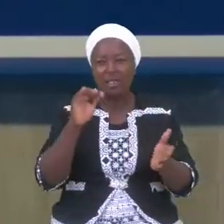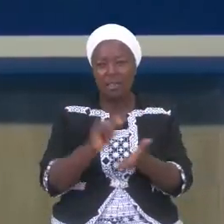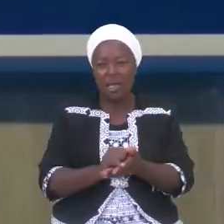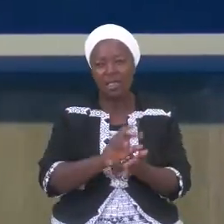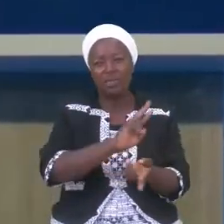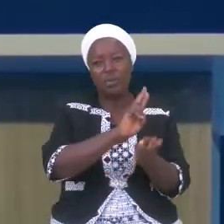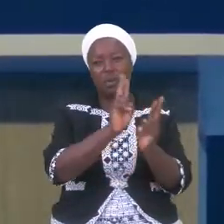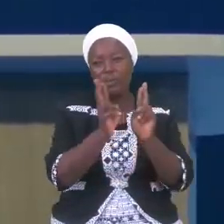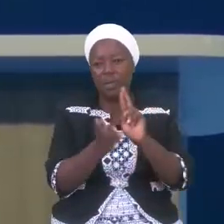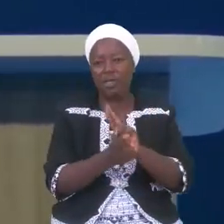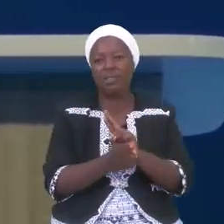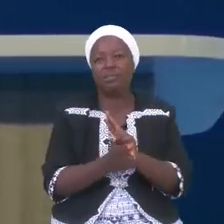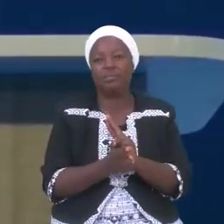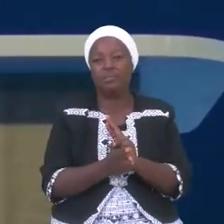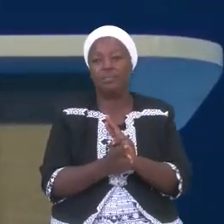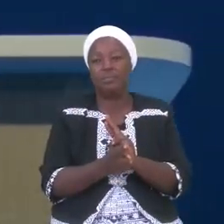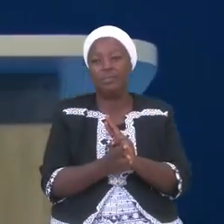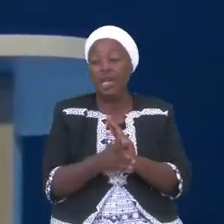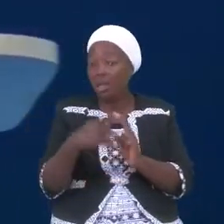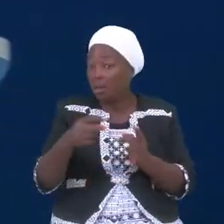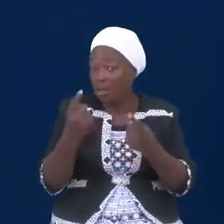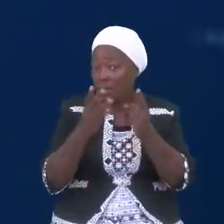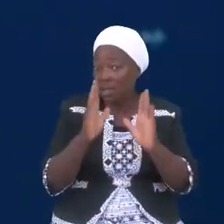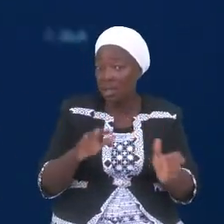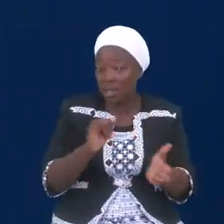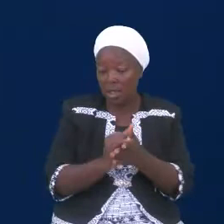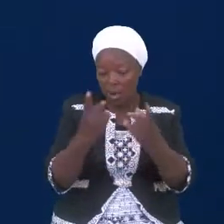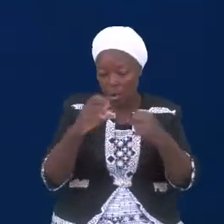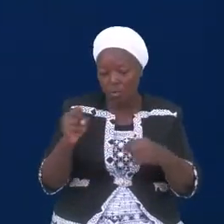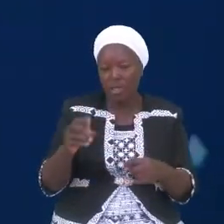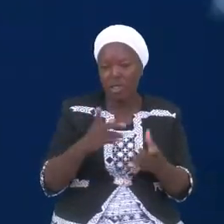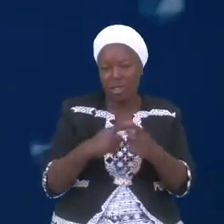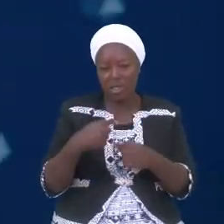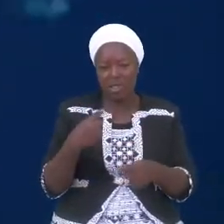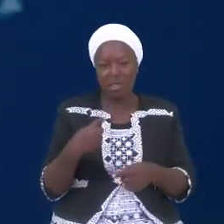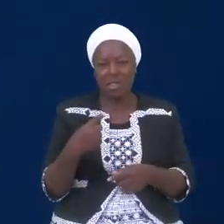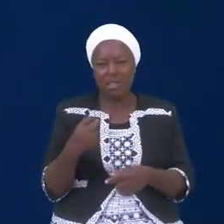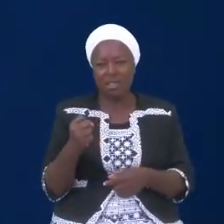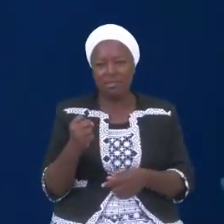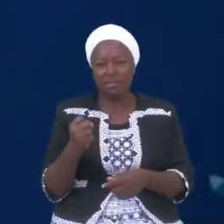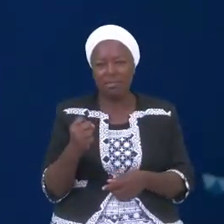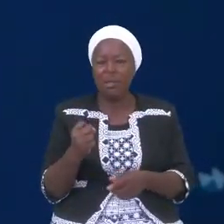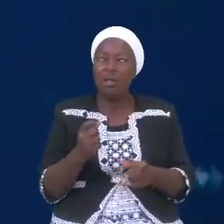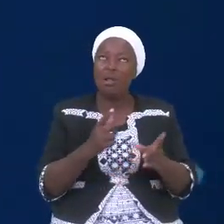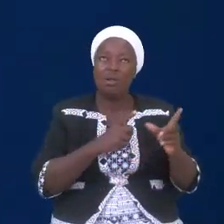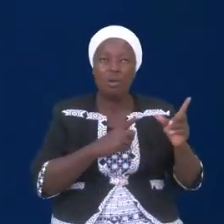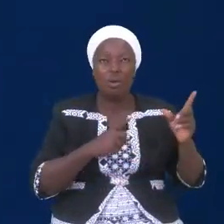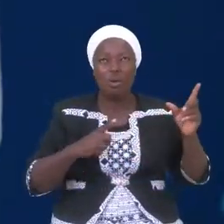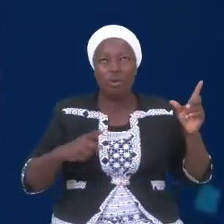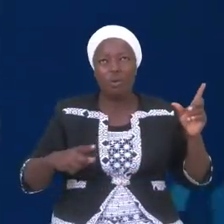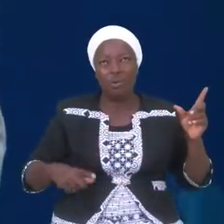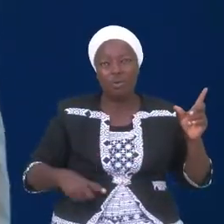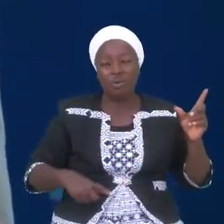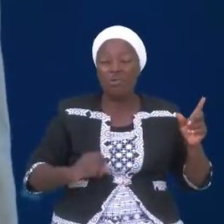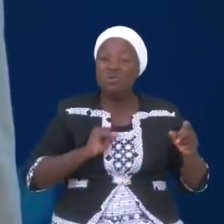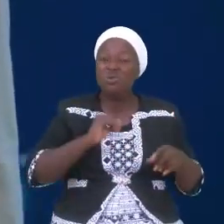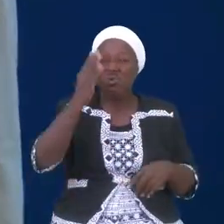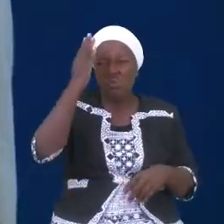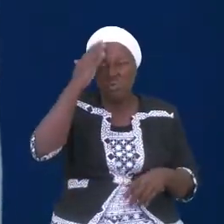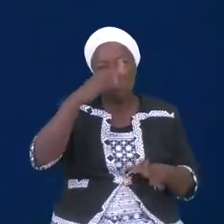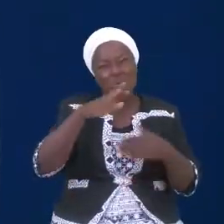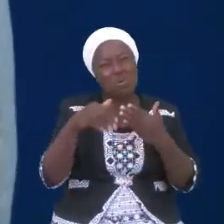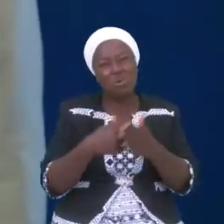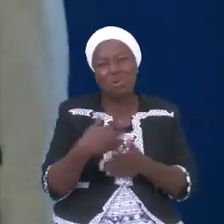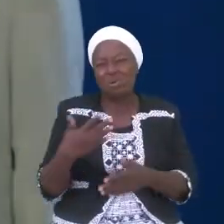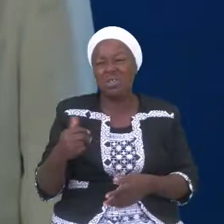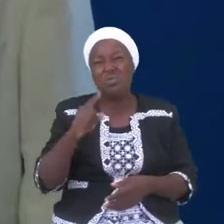that repenteth. The sinner that comes and he says, Lord, you know all things.